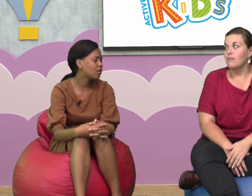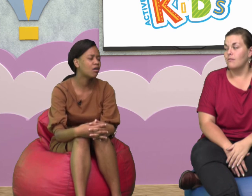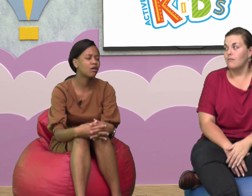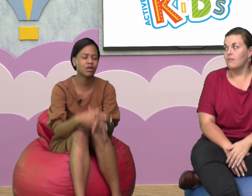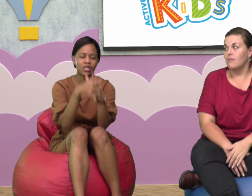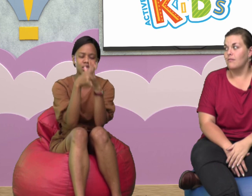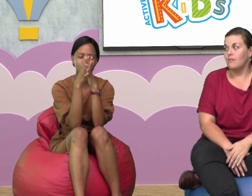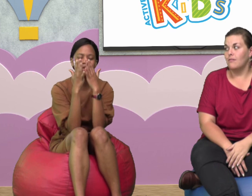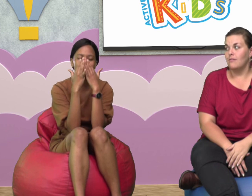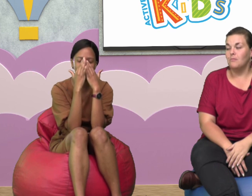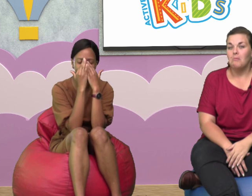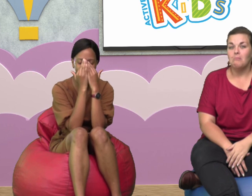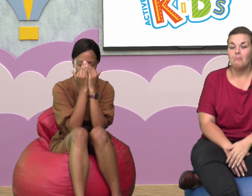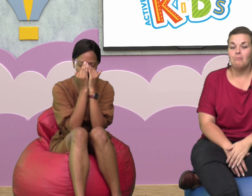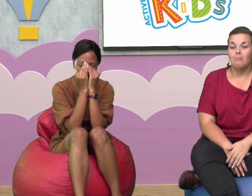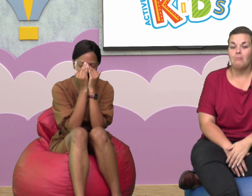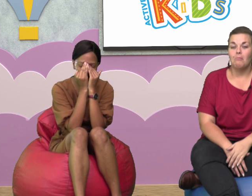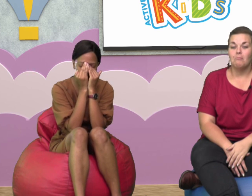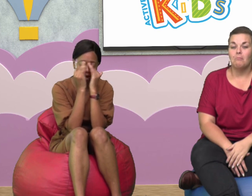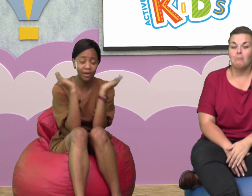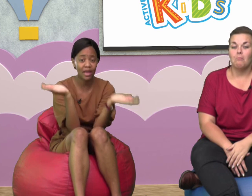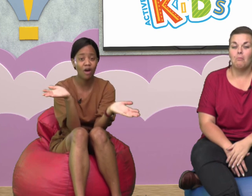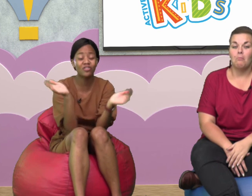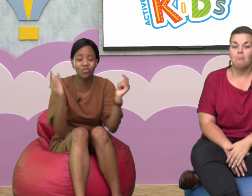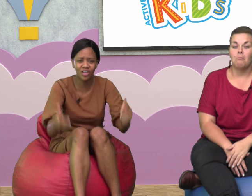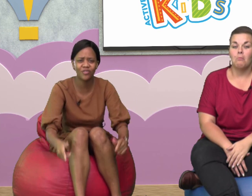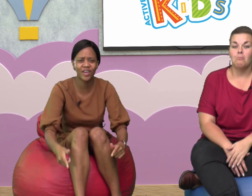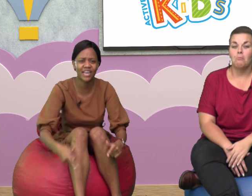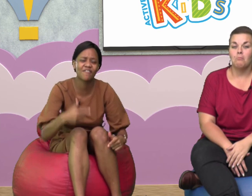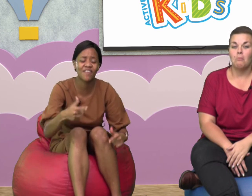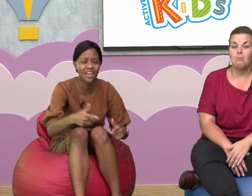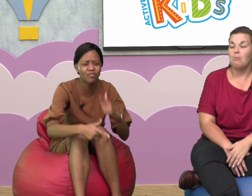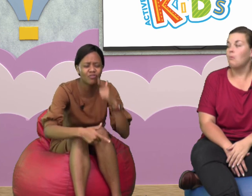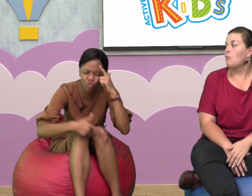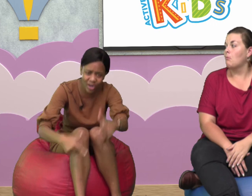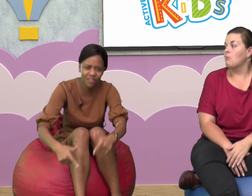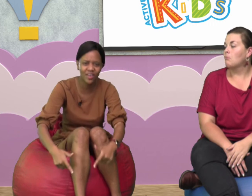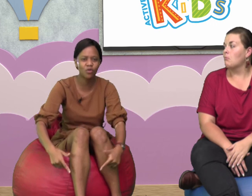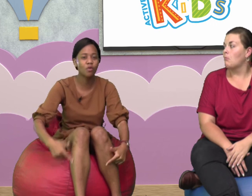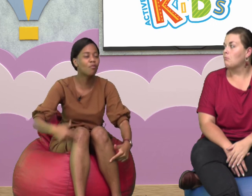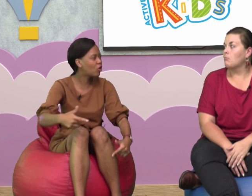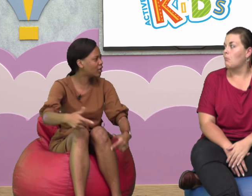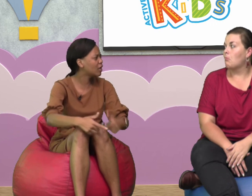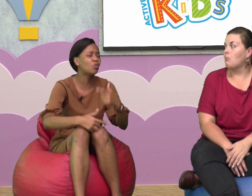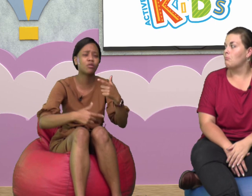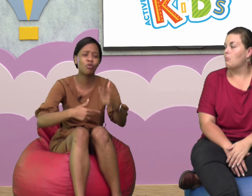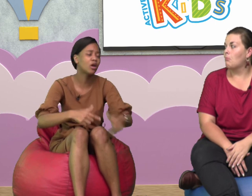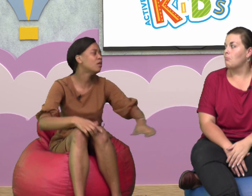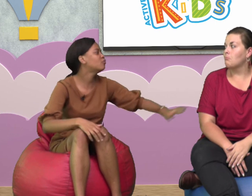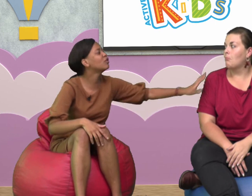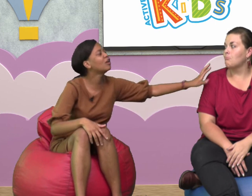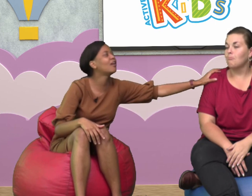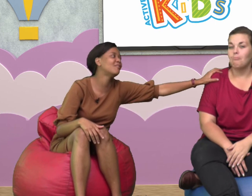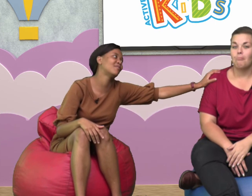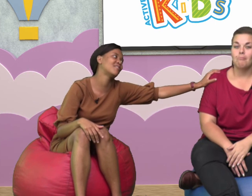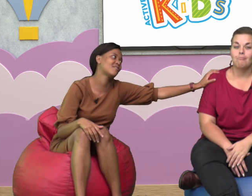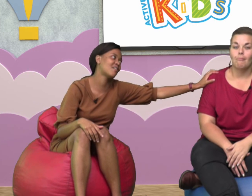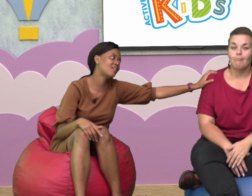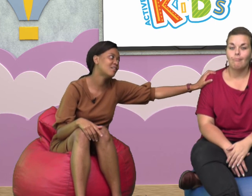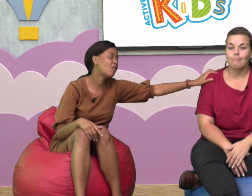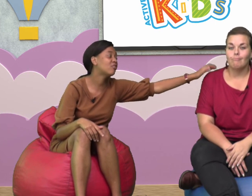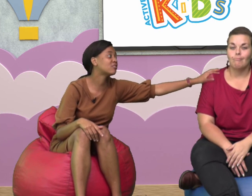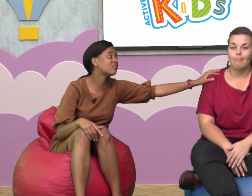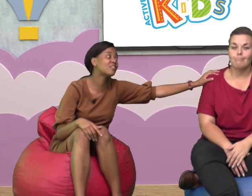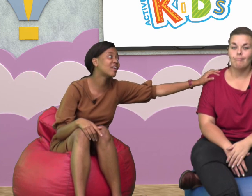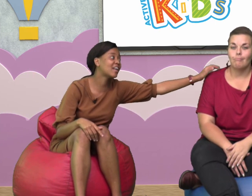is dit nee man, maatjies. Maar ja, ons doen dit weer en ons doen dit weer ook môre en oormôre. Moenie huilie